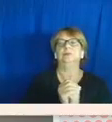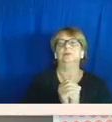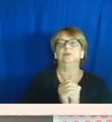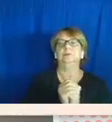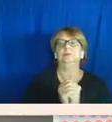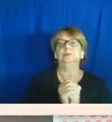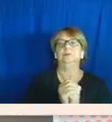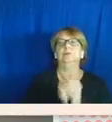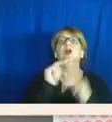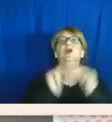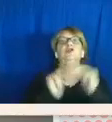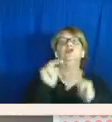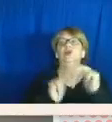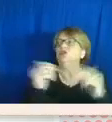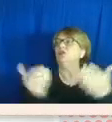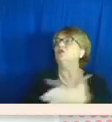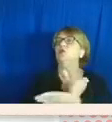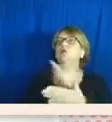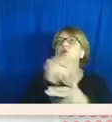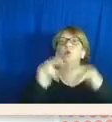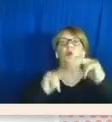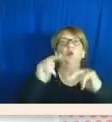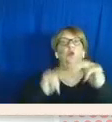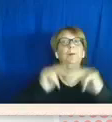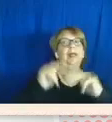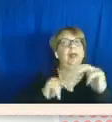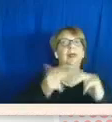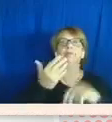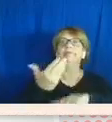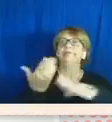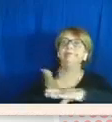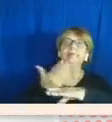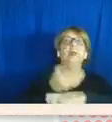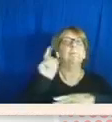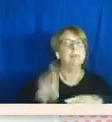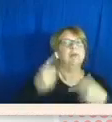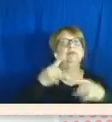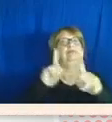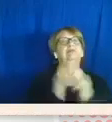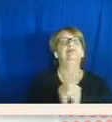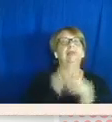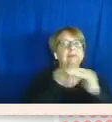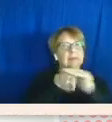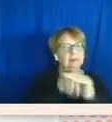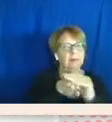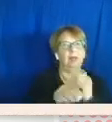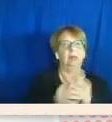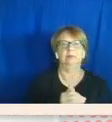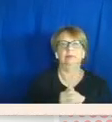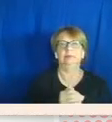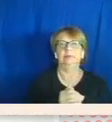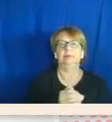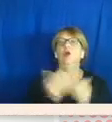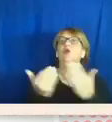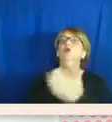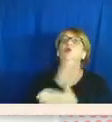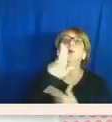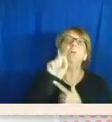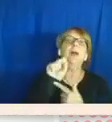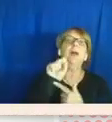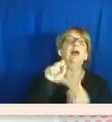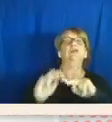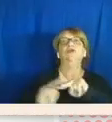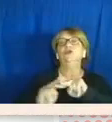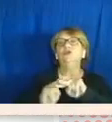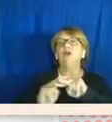Construction of new facilities must be successful. Next slide. We're talking about new buses, new trains, all modes